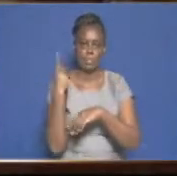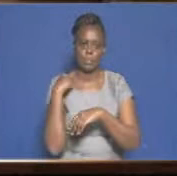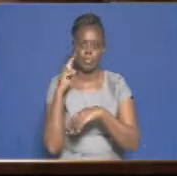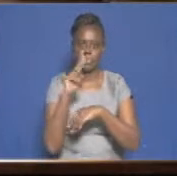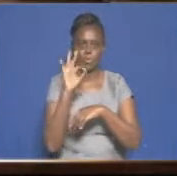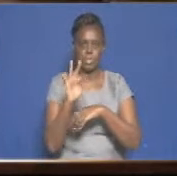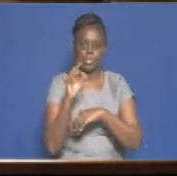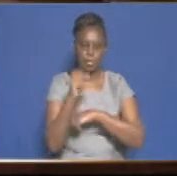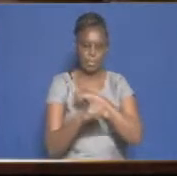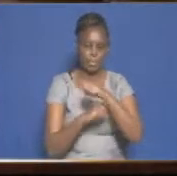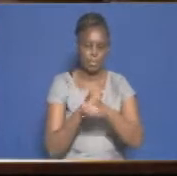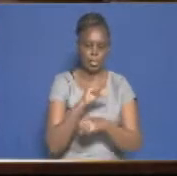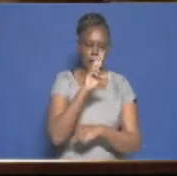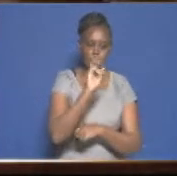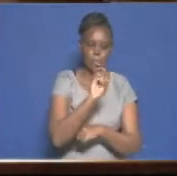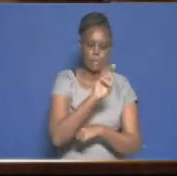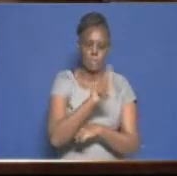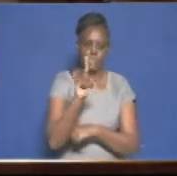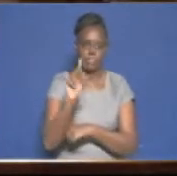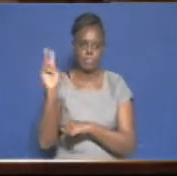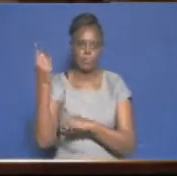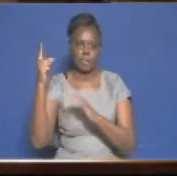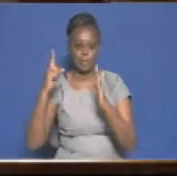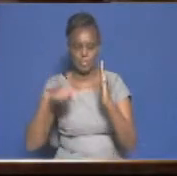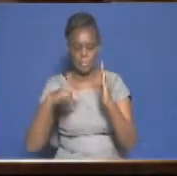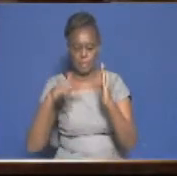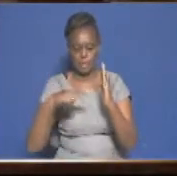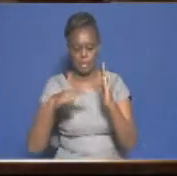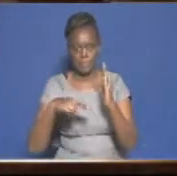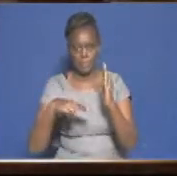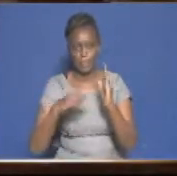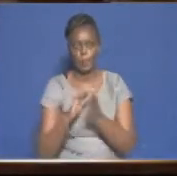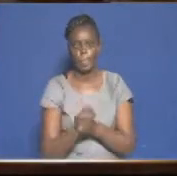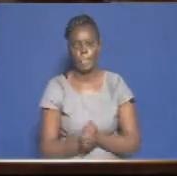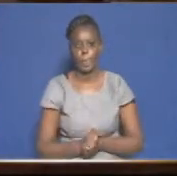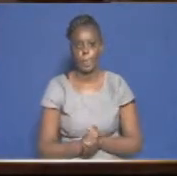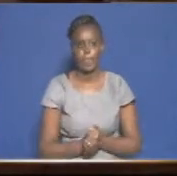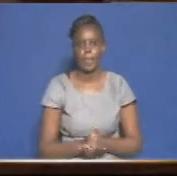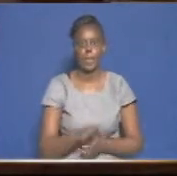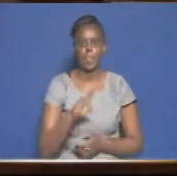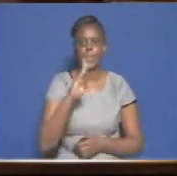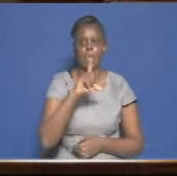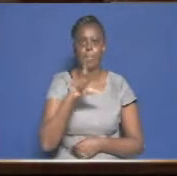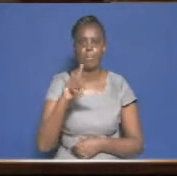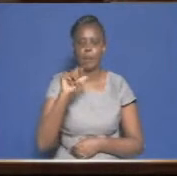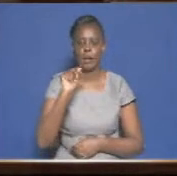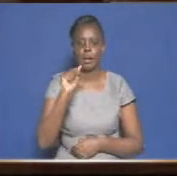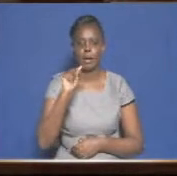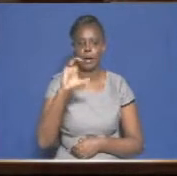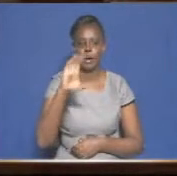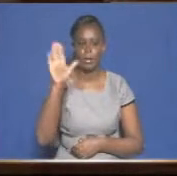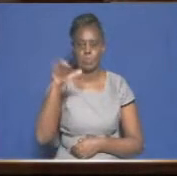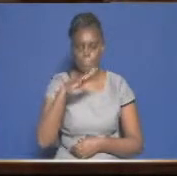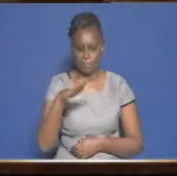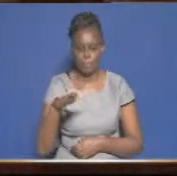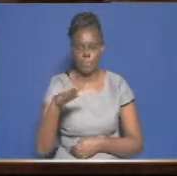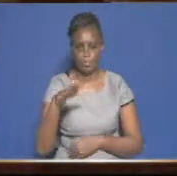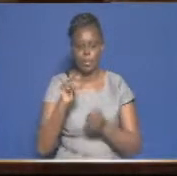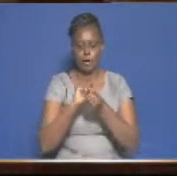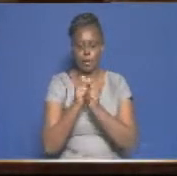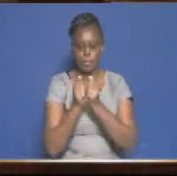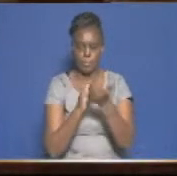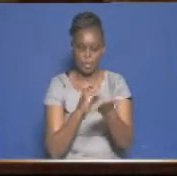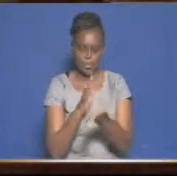of 2021, first reading. A bill for an Act of Parliament to amend the